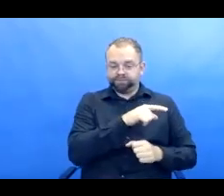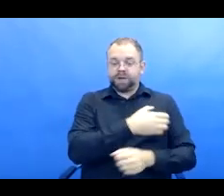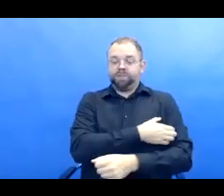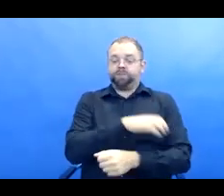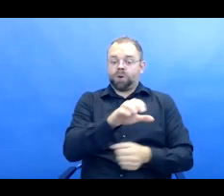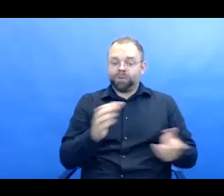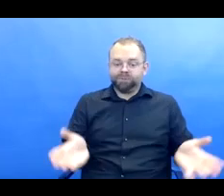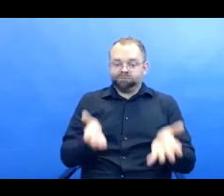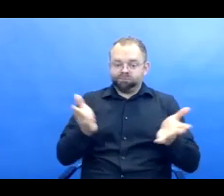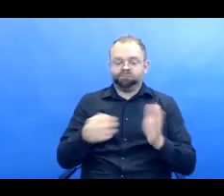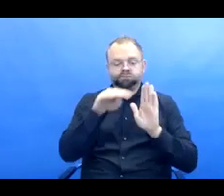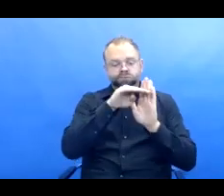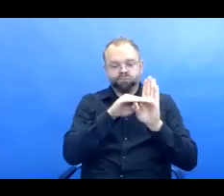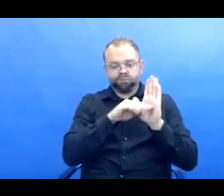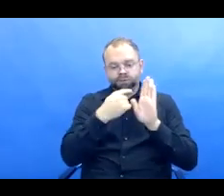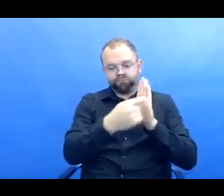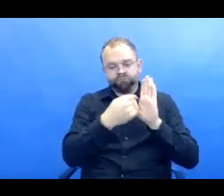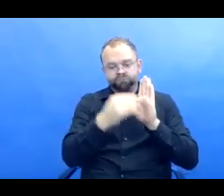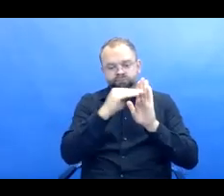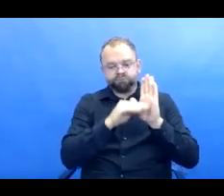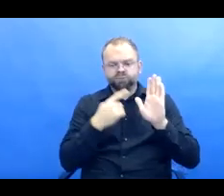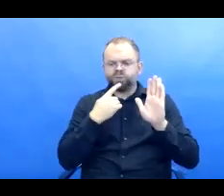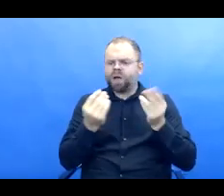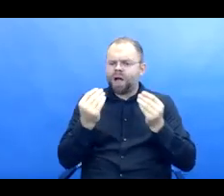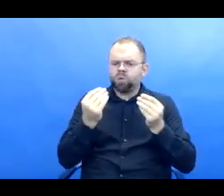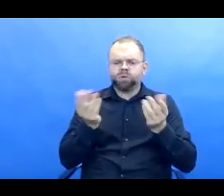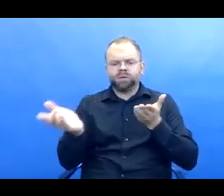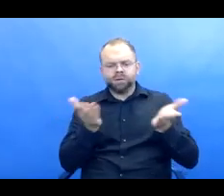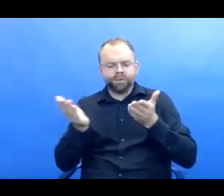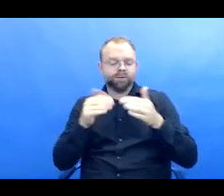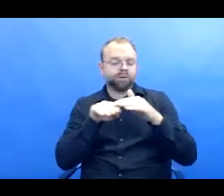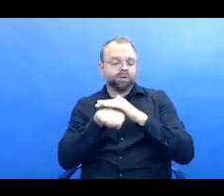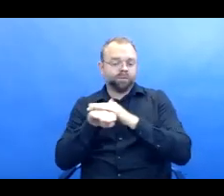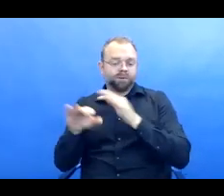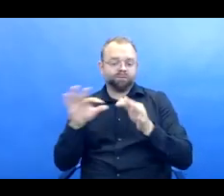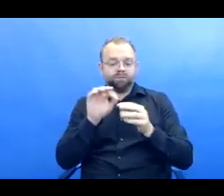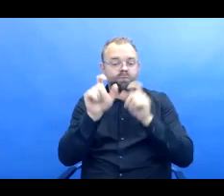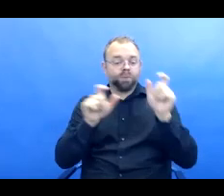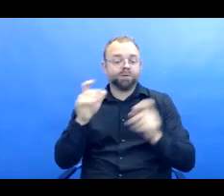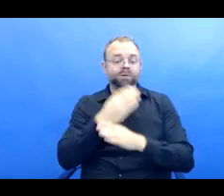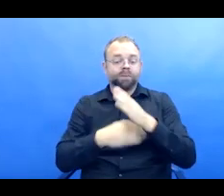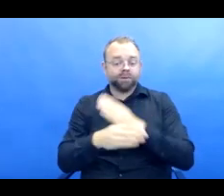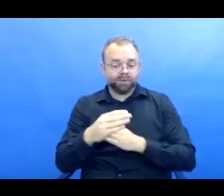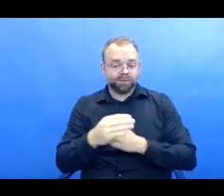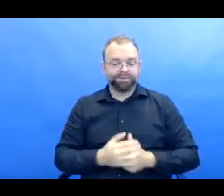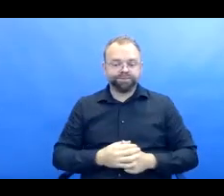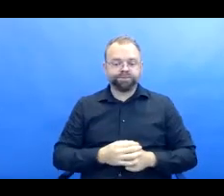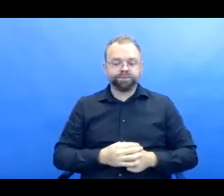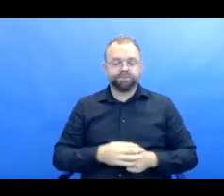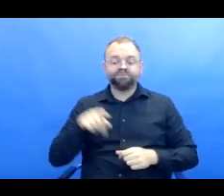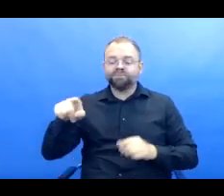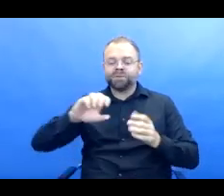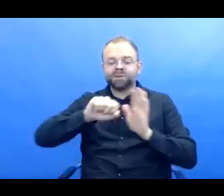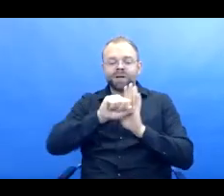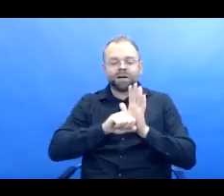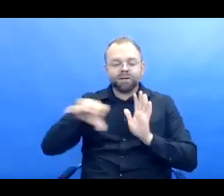with disabilities. They have ensured food supplies and supply of free rations, advancing of state-specific